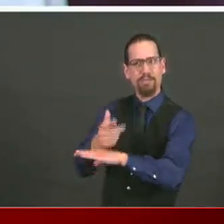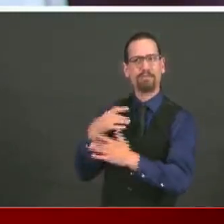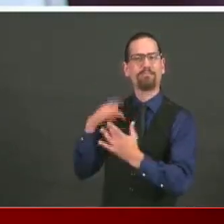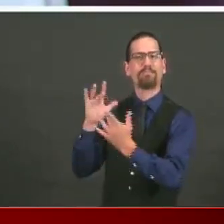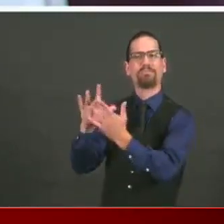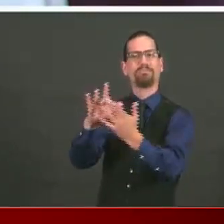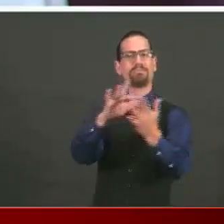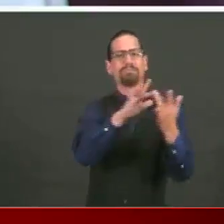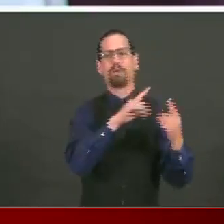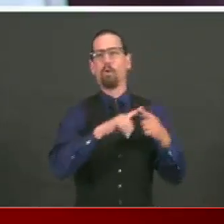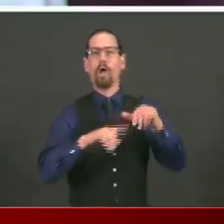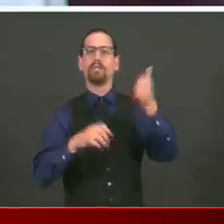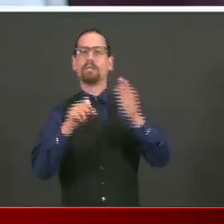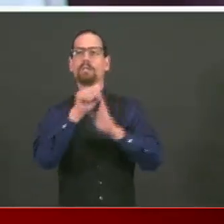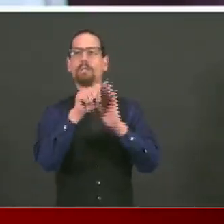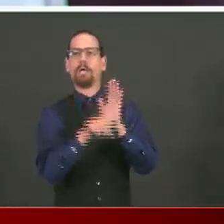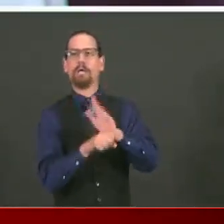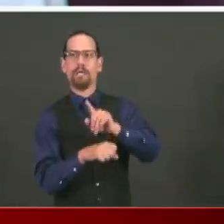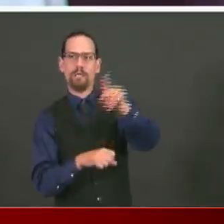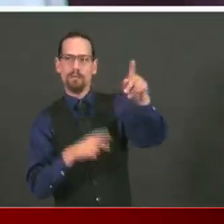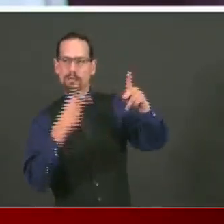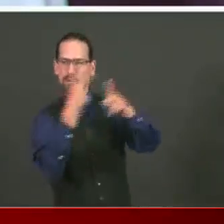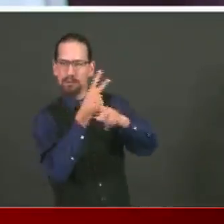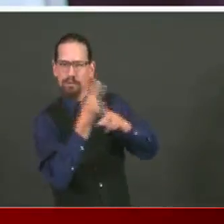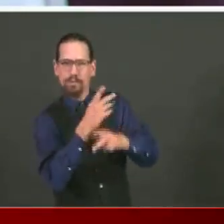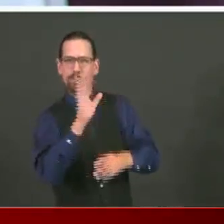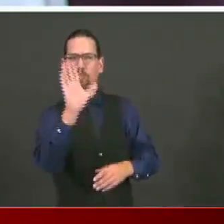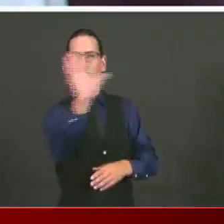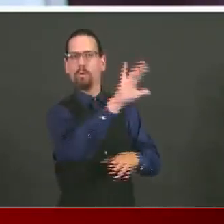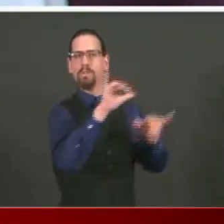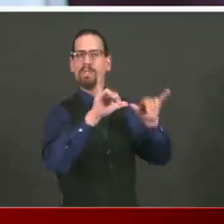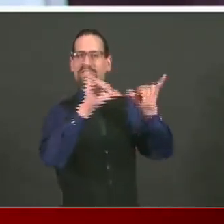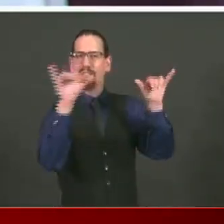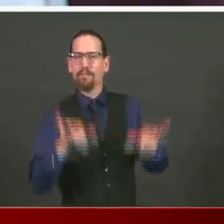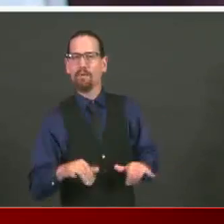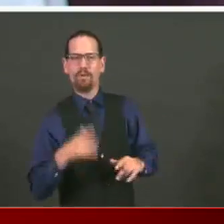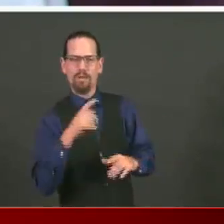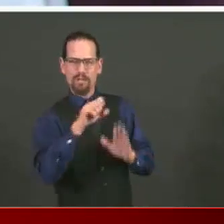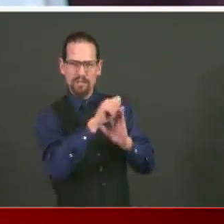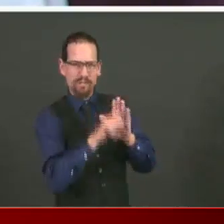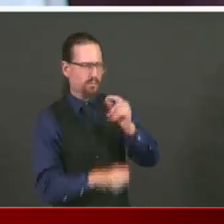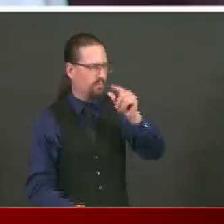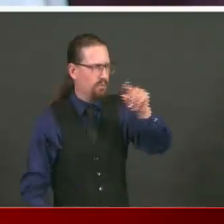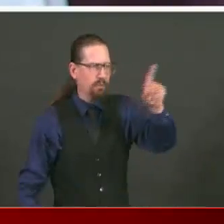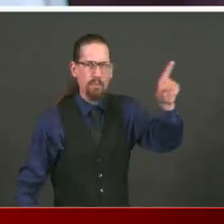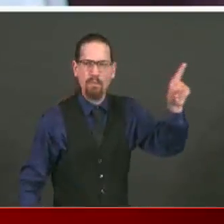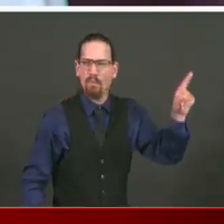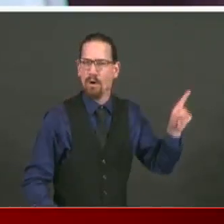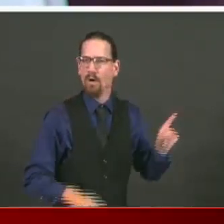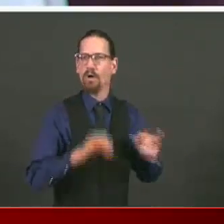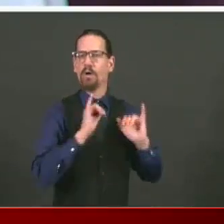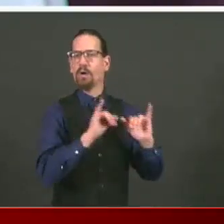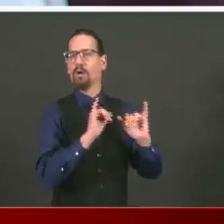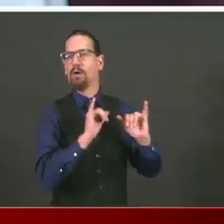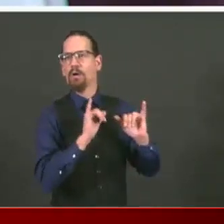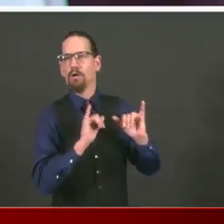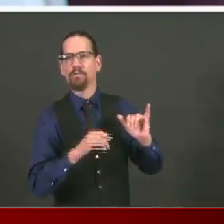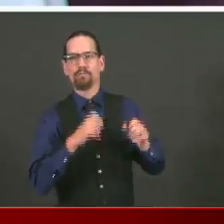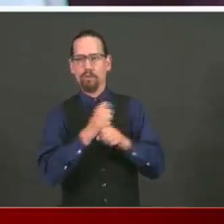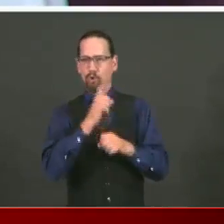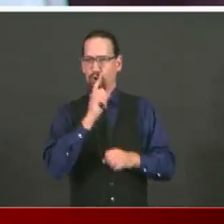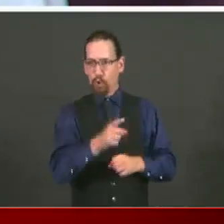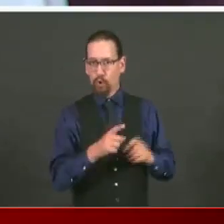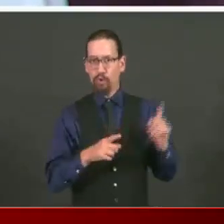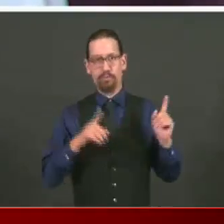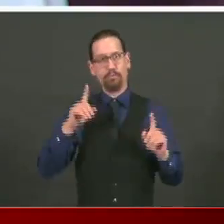their systems, which ones make sense from a federal requirement perspective, which ones are efficiently administered so that we can get